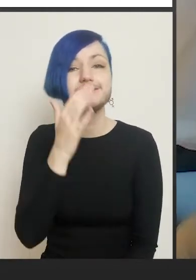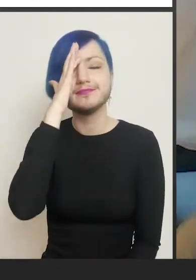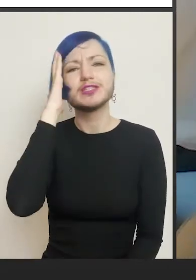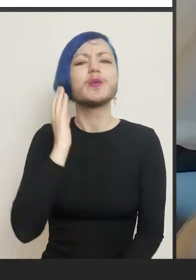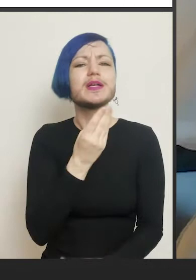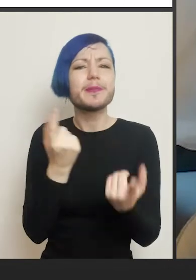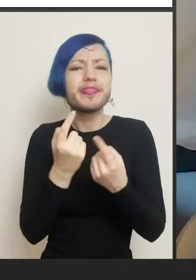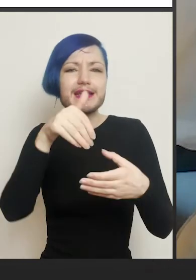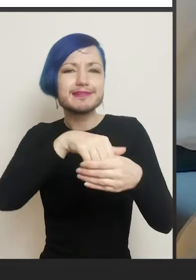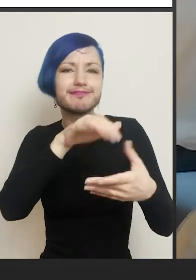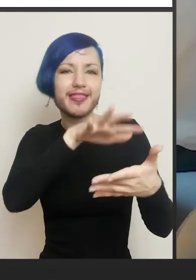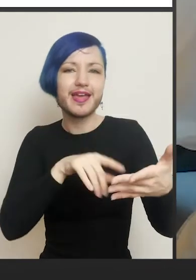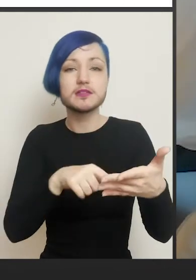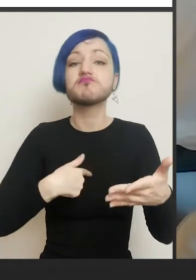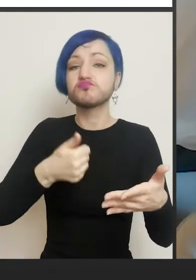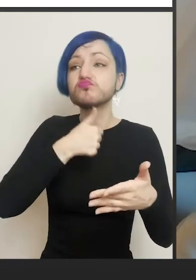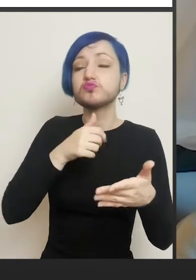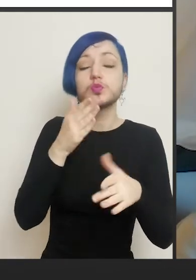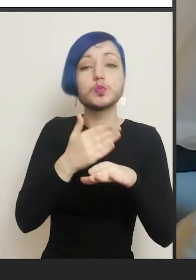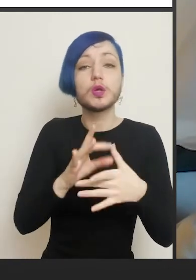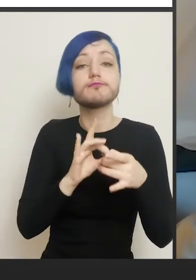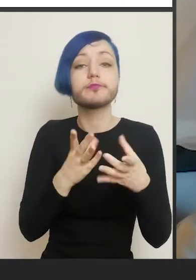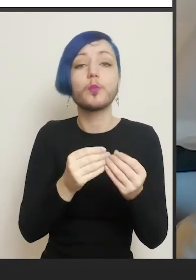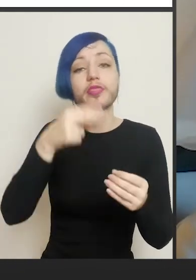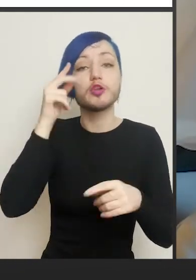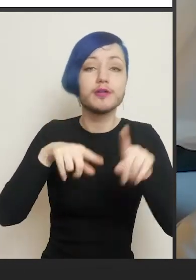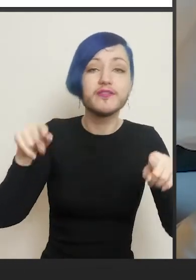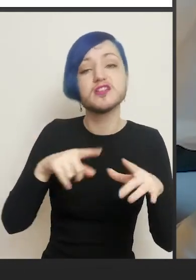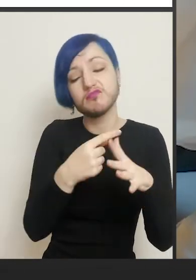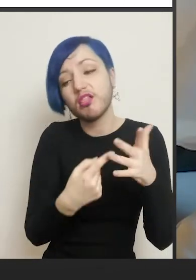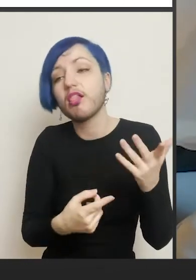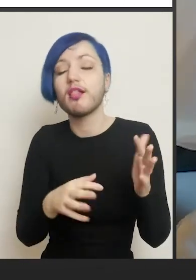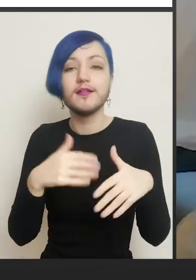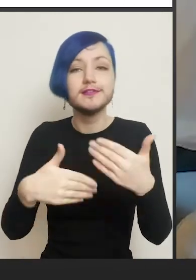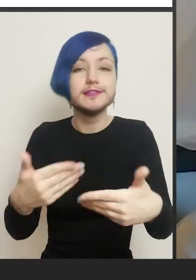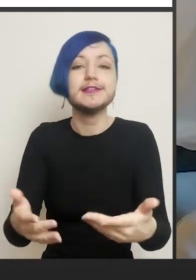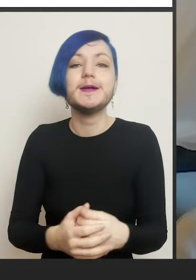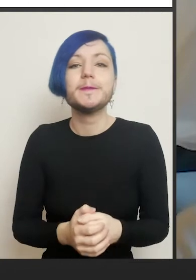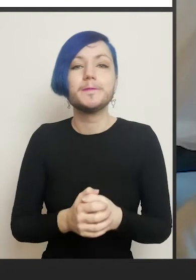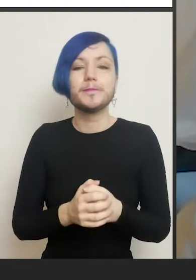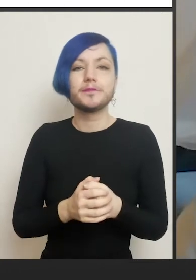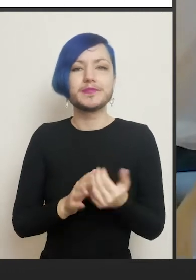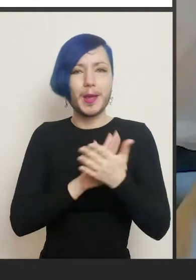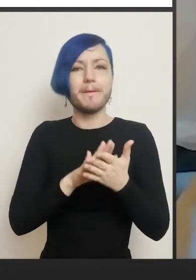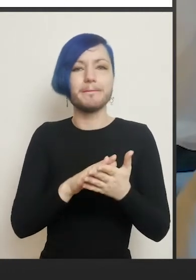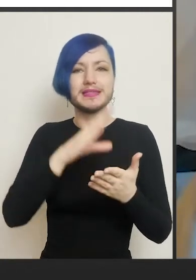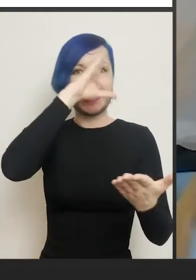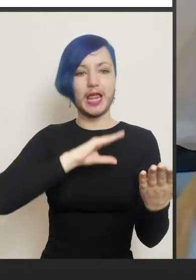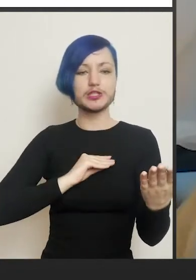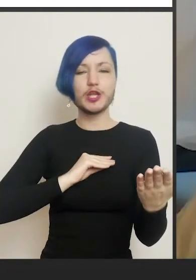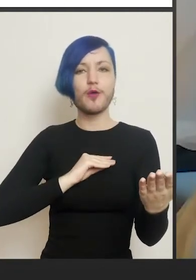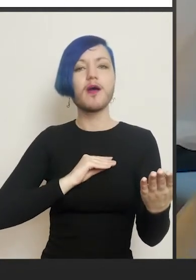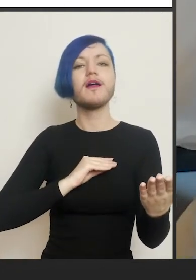It just had these things, and it was like, I'm used to working with neurodivergent, you know, it lets us